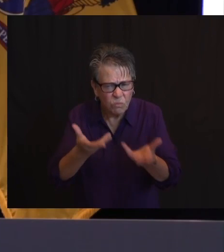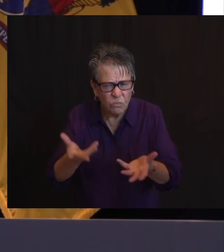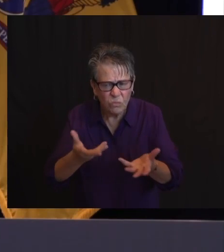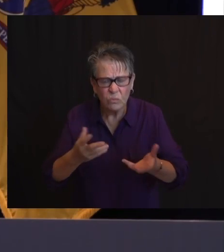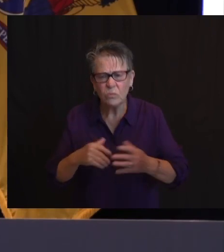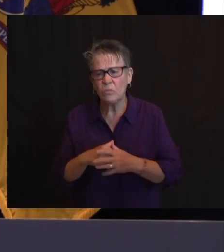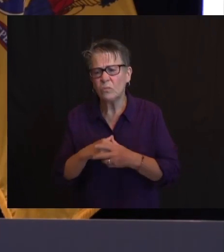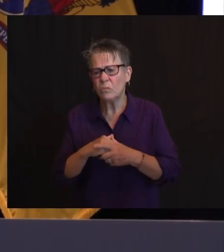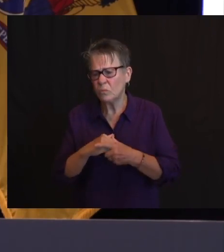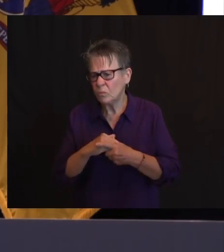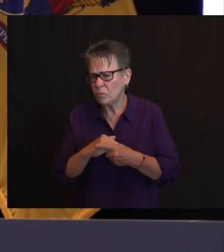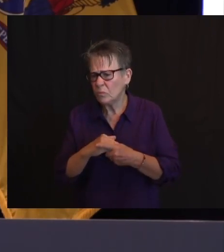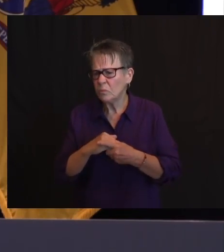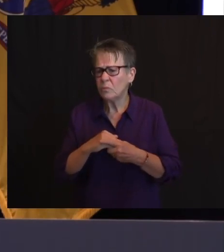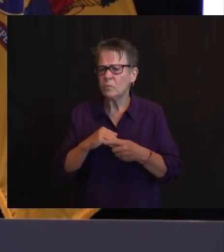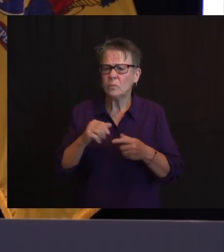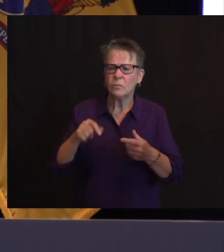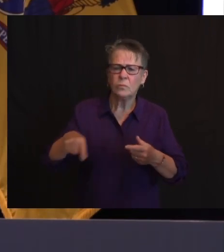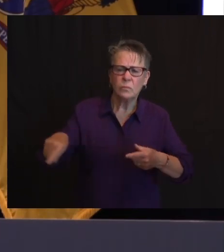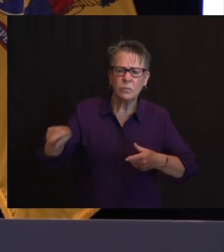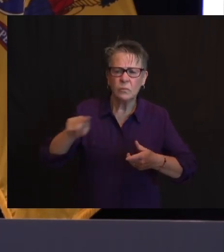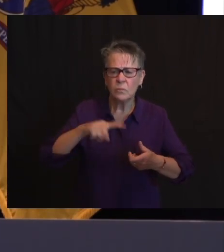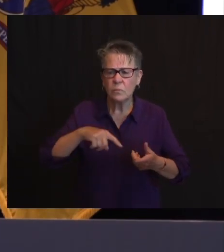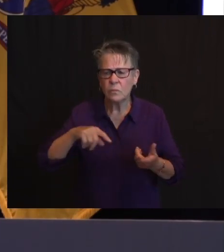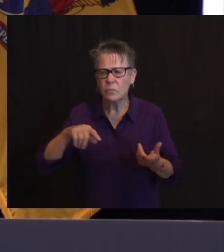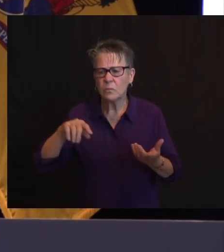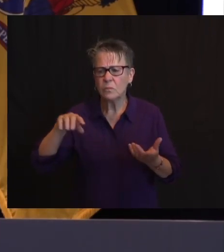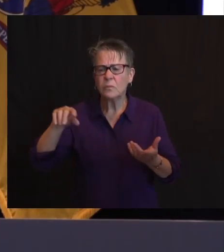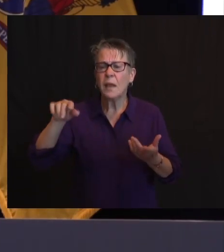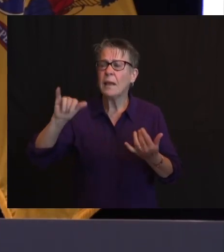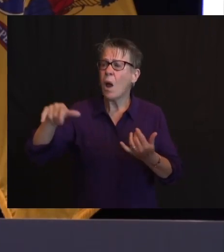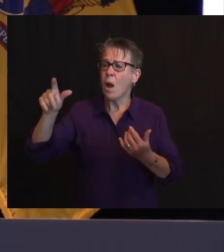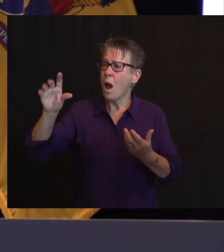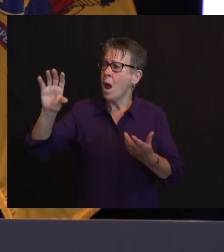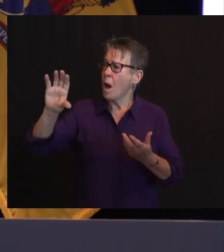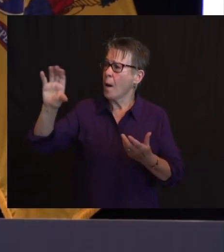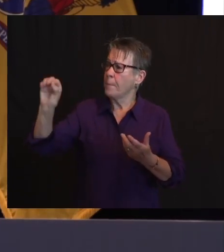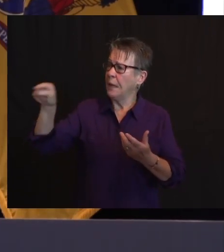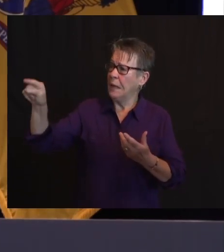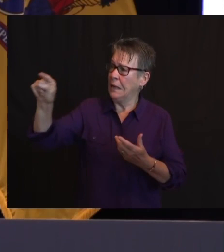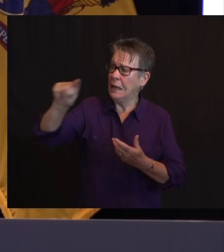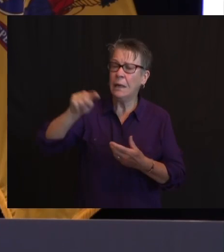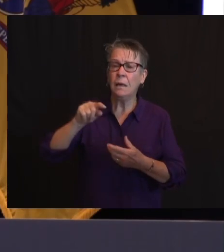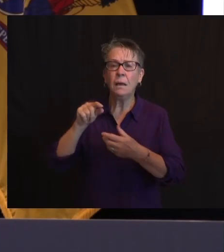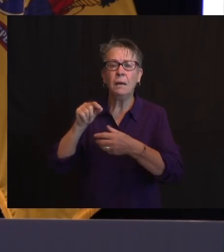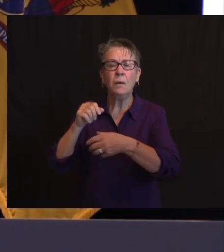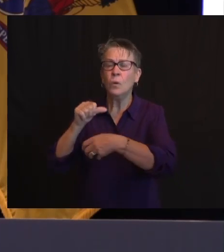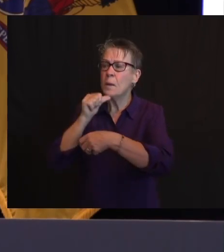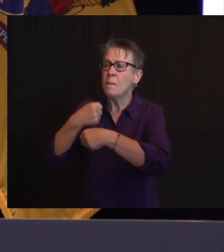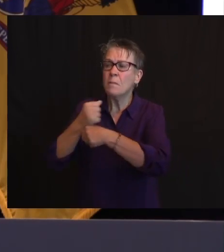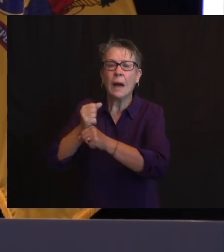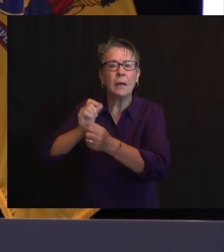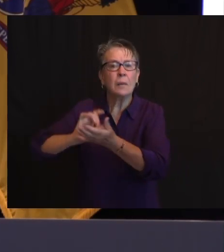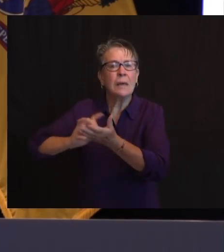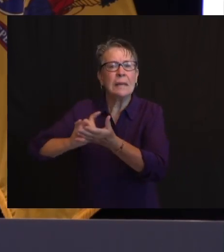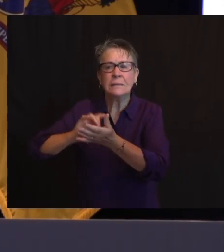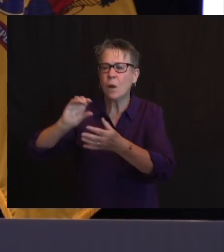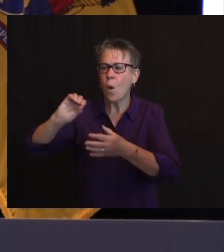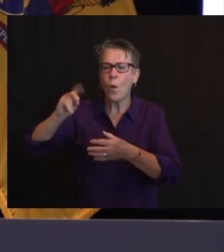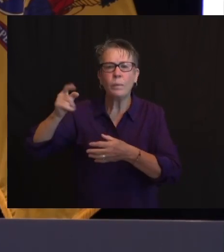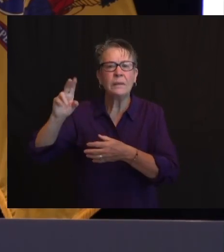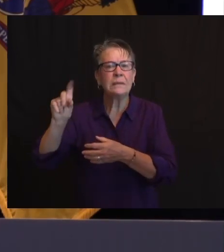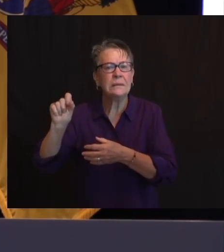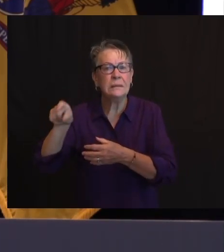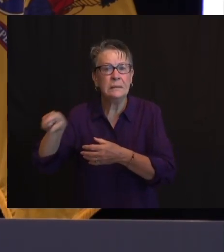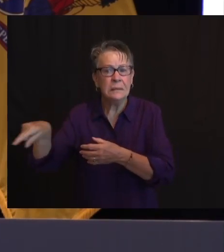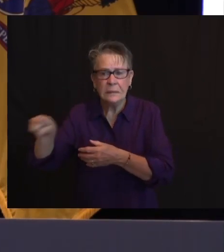Any reaction to that, and can you explain your apparent willingness to back off on a bunch of tax increases?